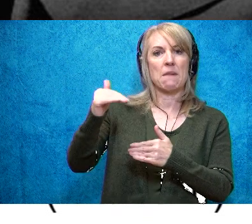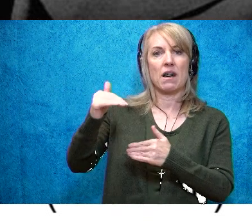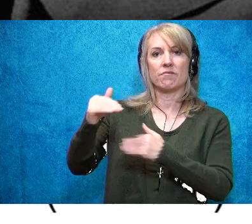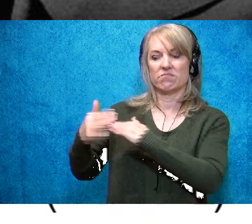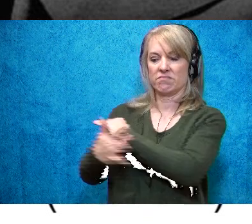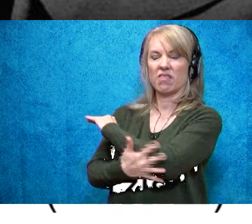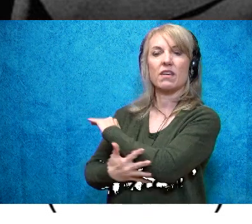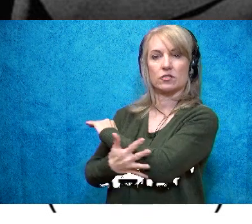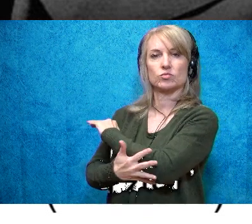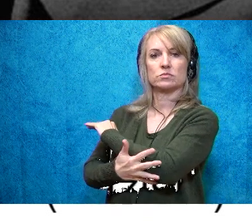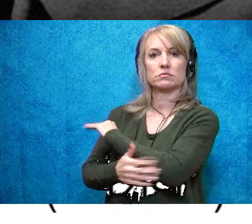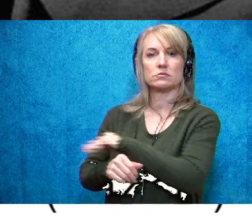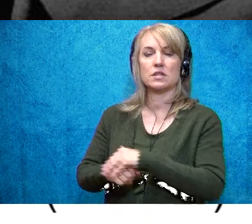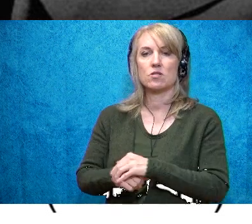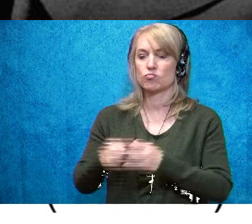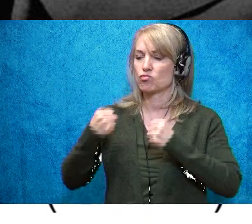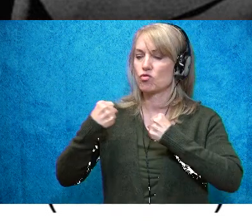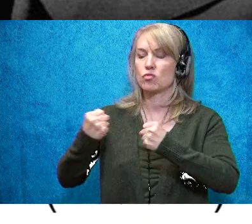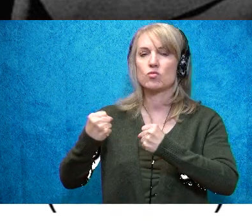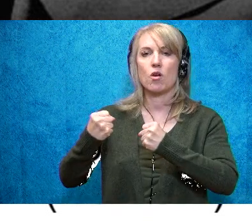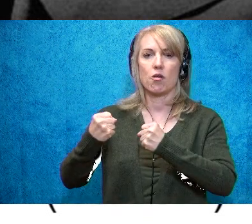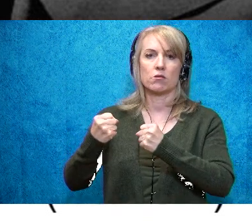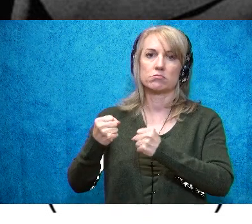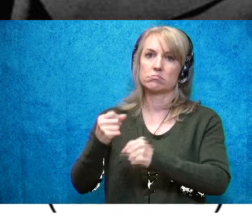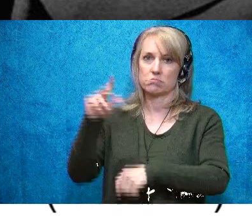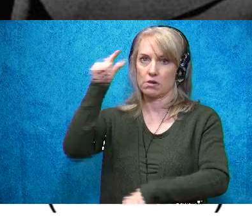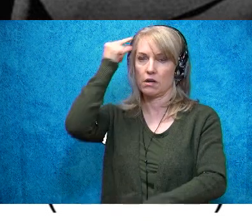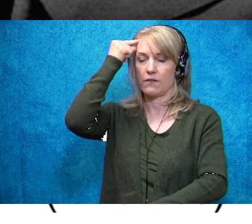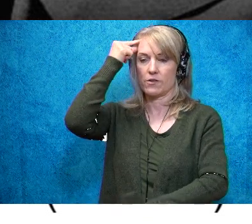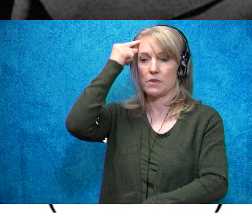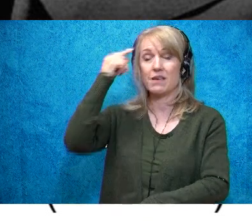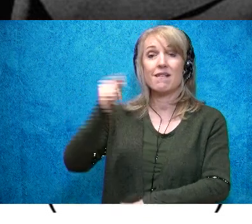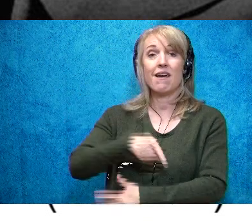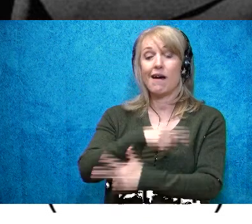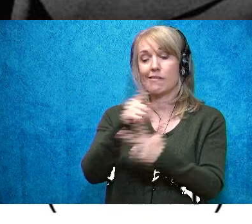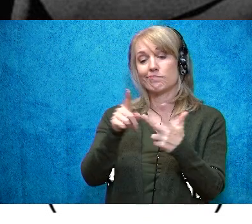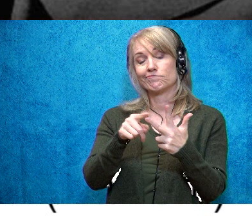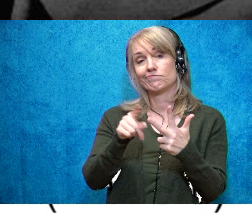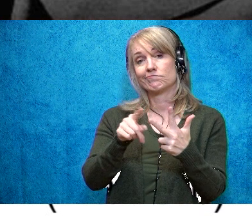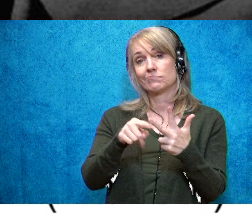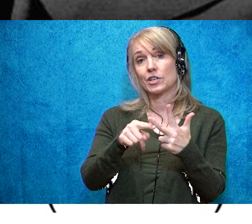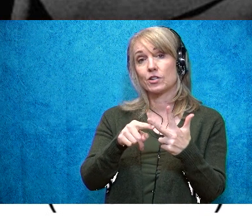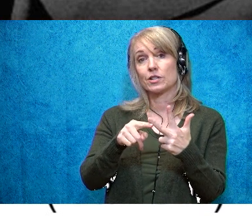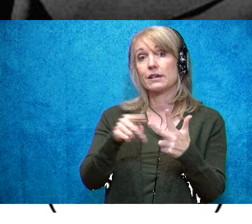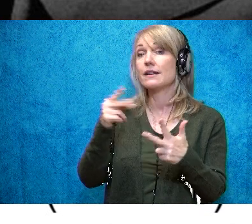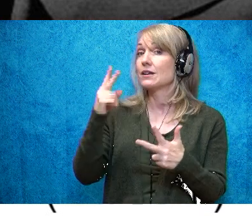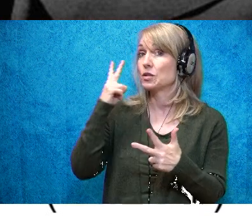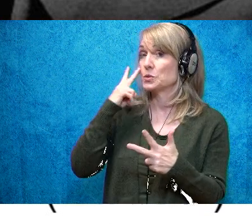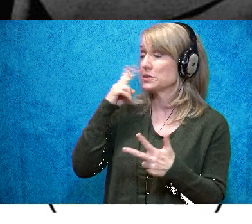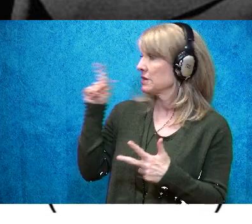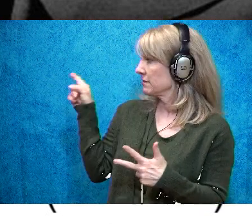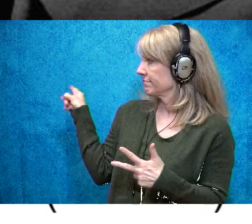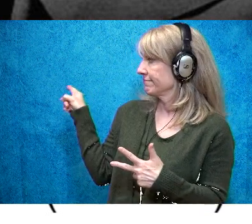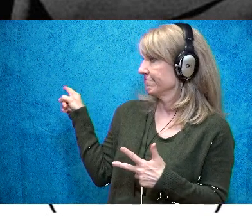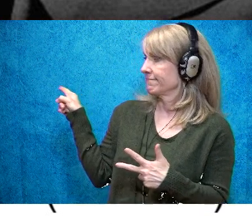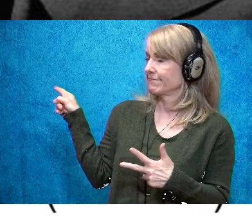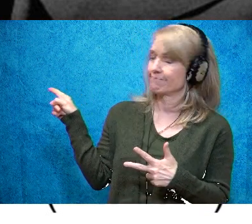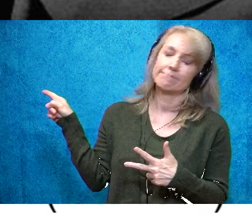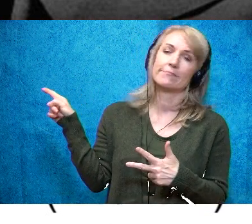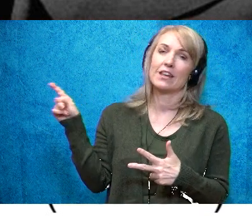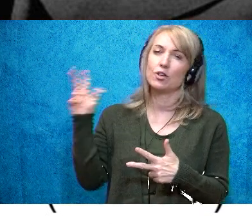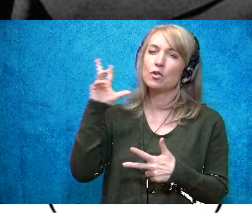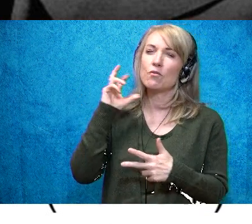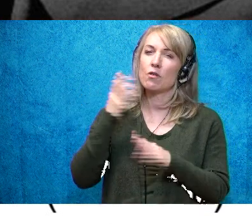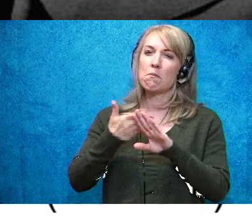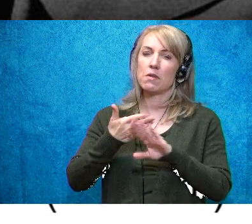of government. The next one on the screen you see is Adolf Hitler, and if you've ever done any study with World War II, you've probably come across his name or have heard about